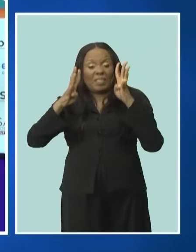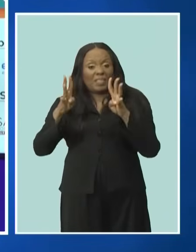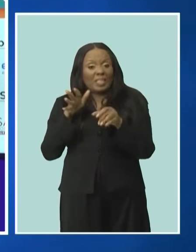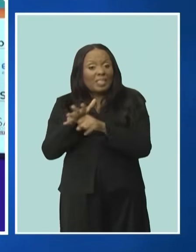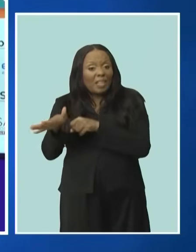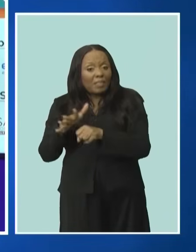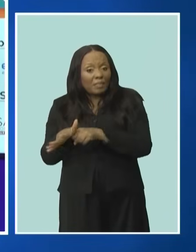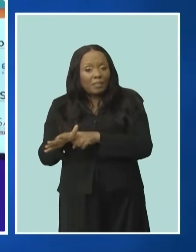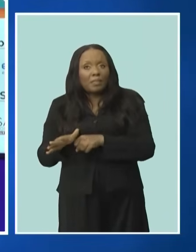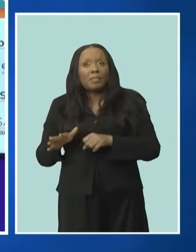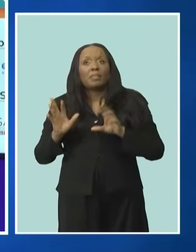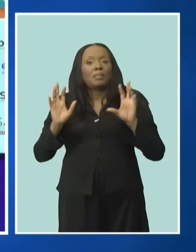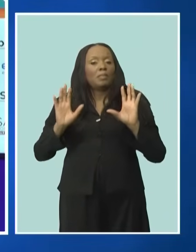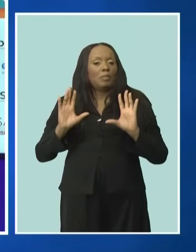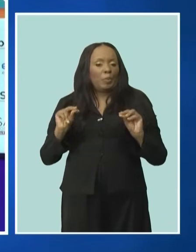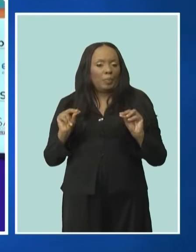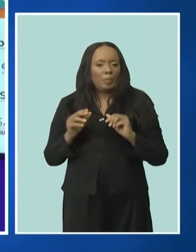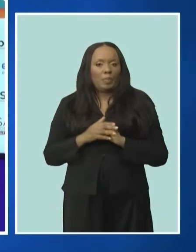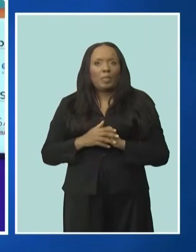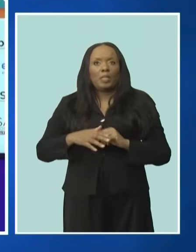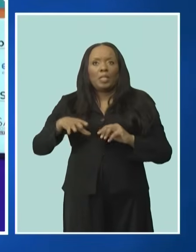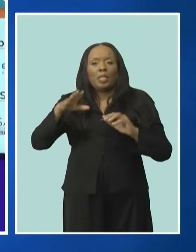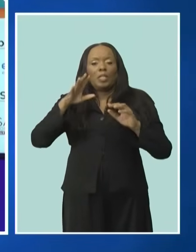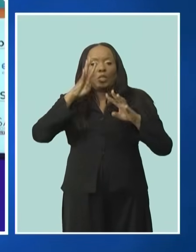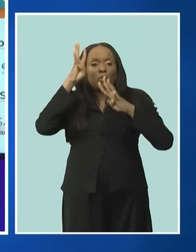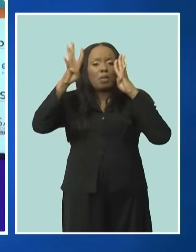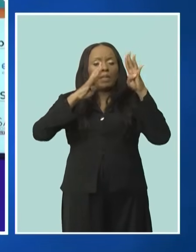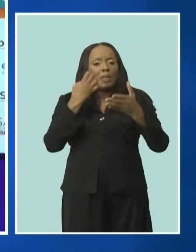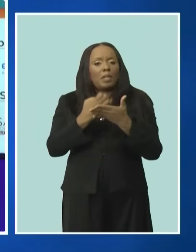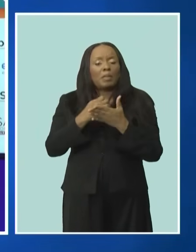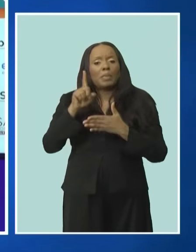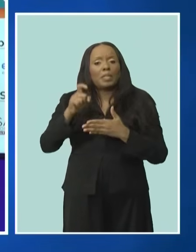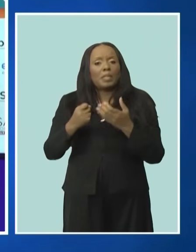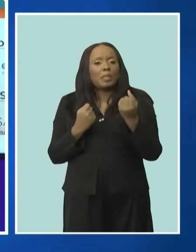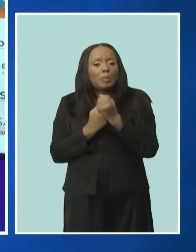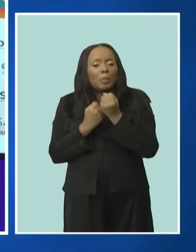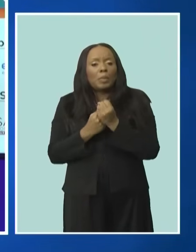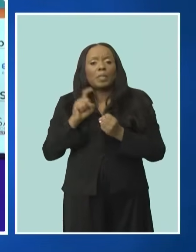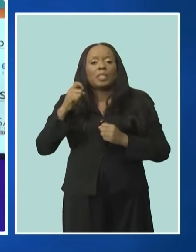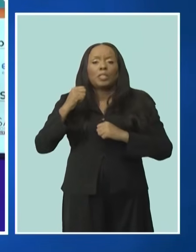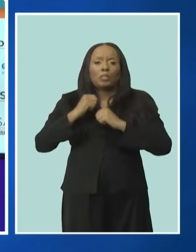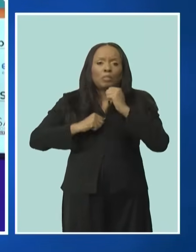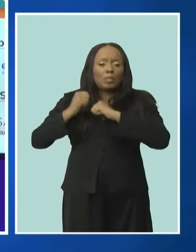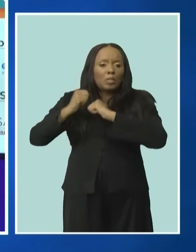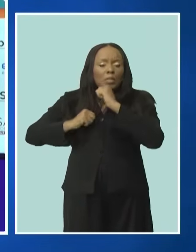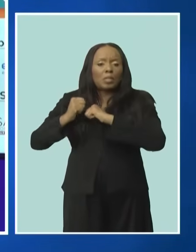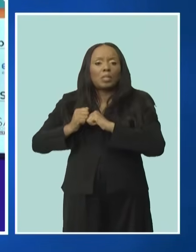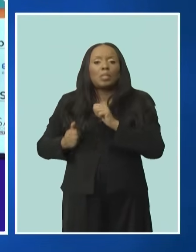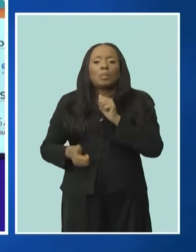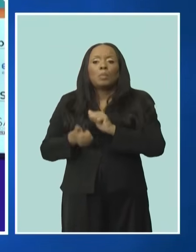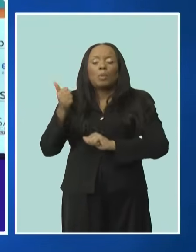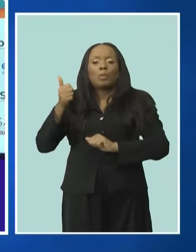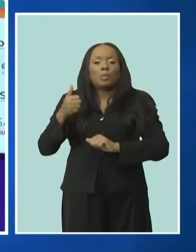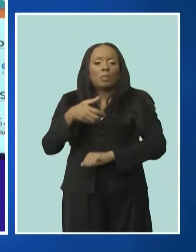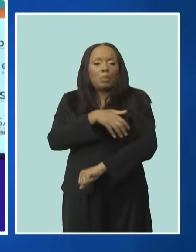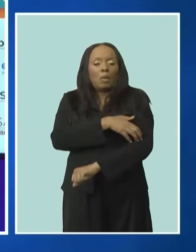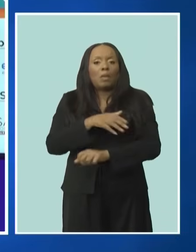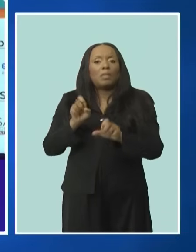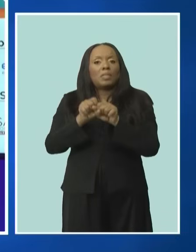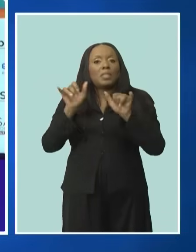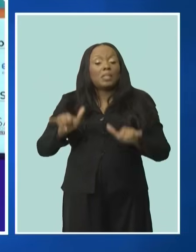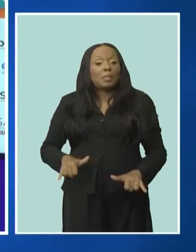The creative economy needs structure. It needs support, and the most powerful systems we have is